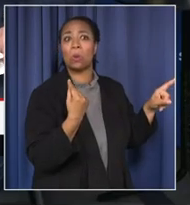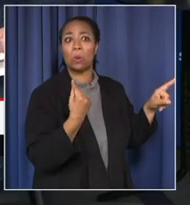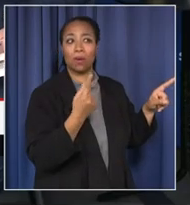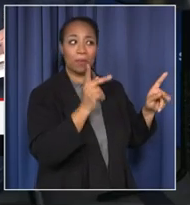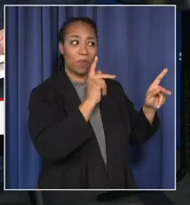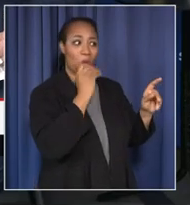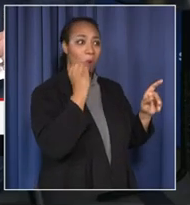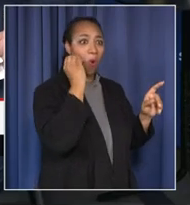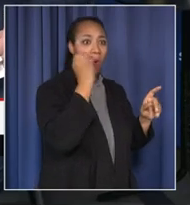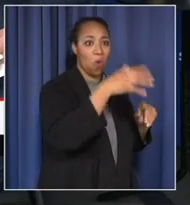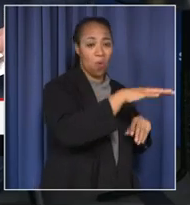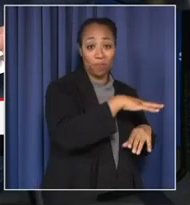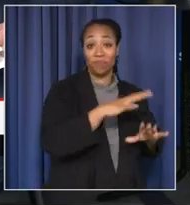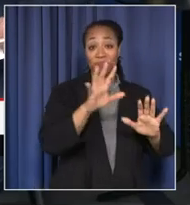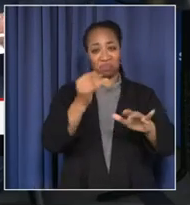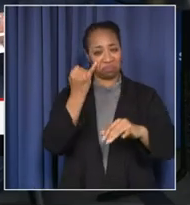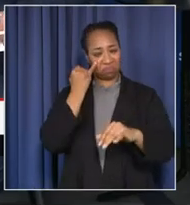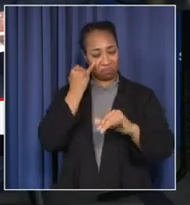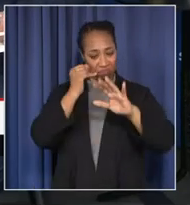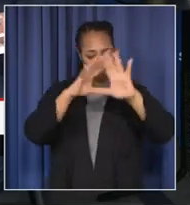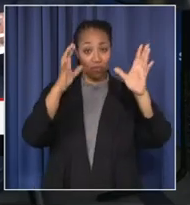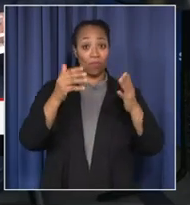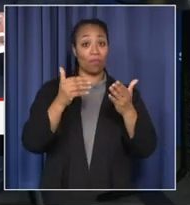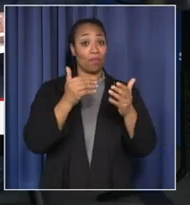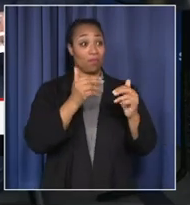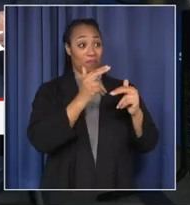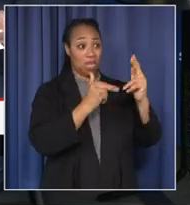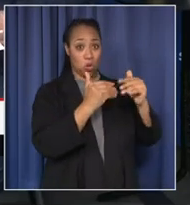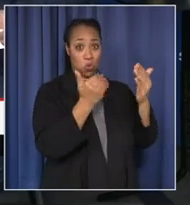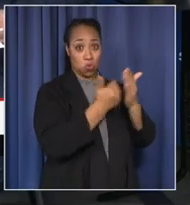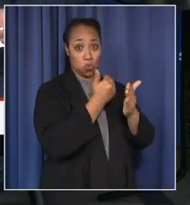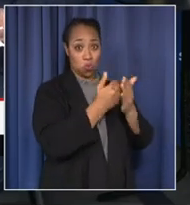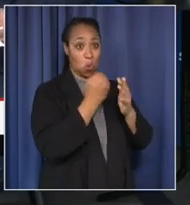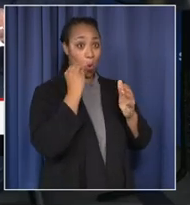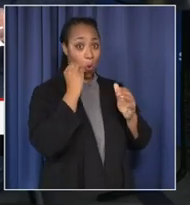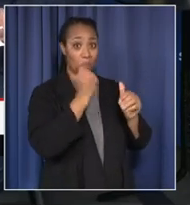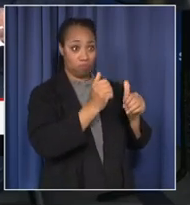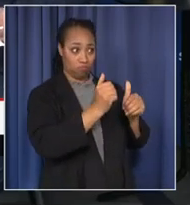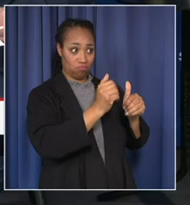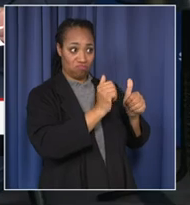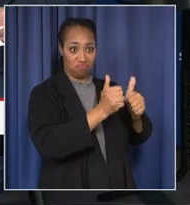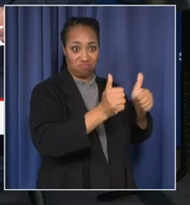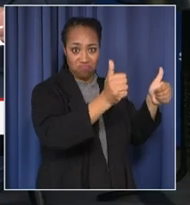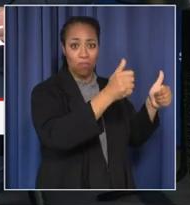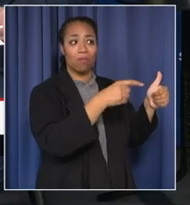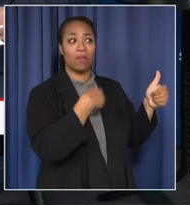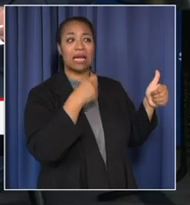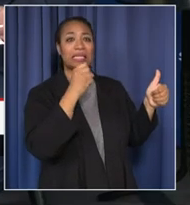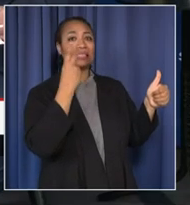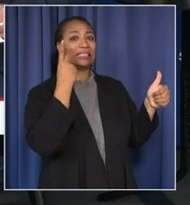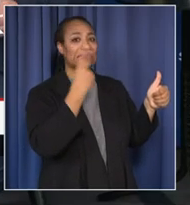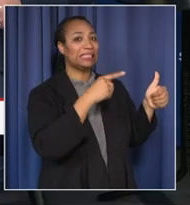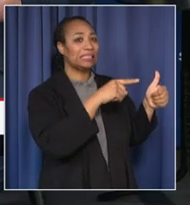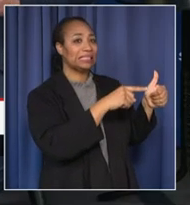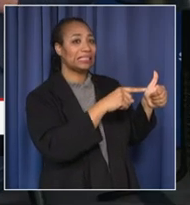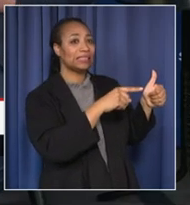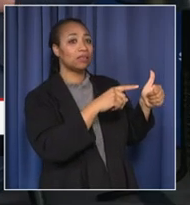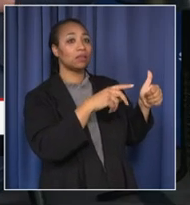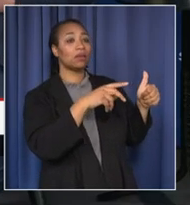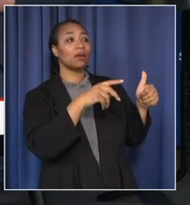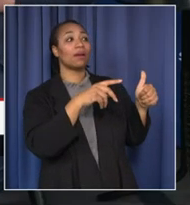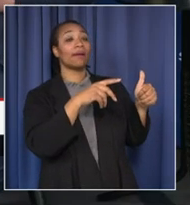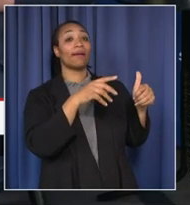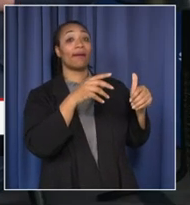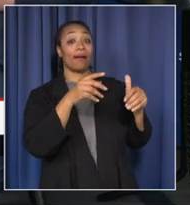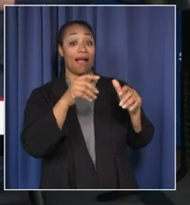like half the national average over the last 10 years in rent increases. And that is directly related to the